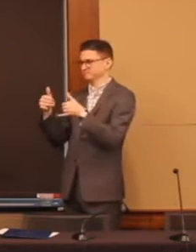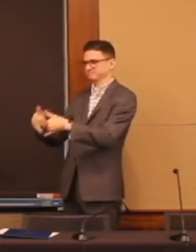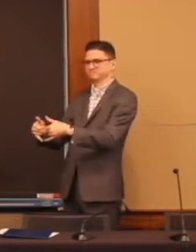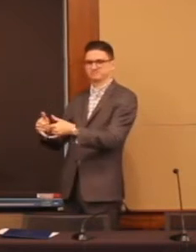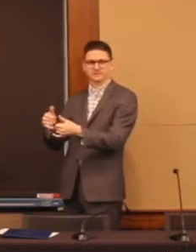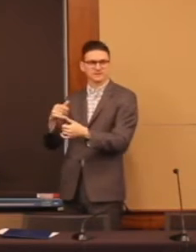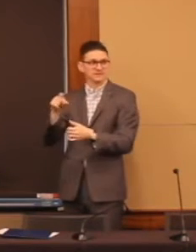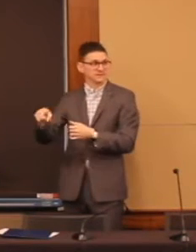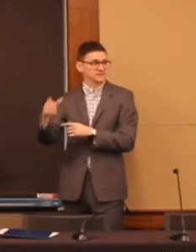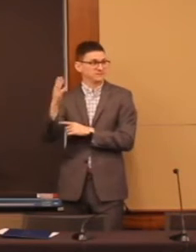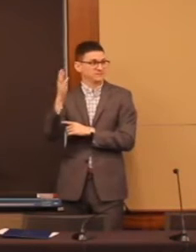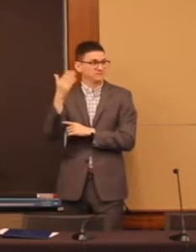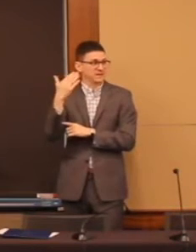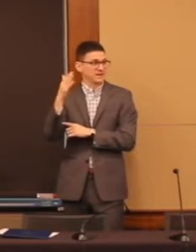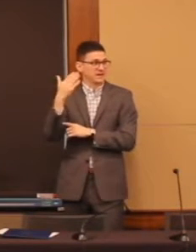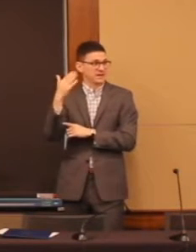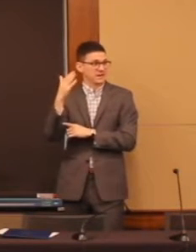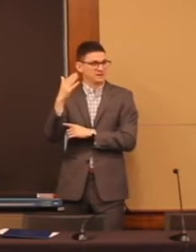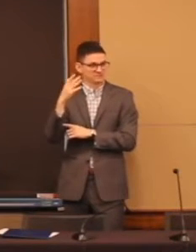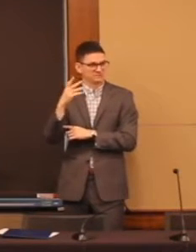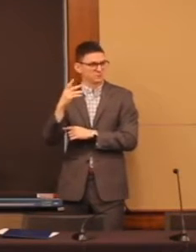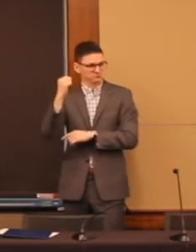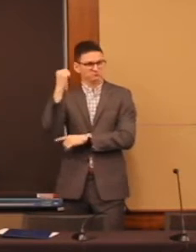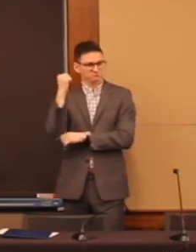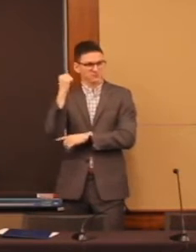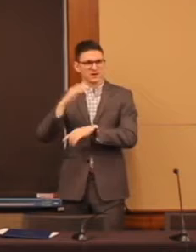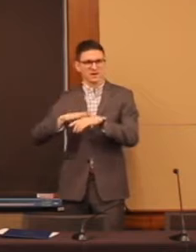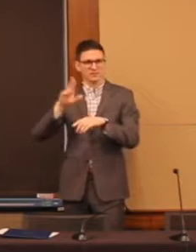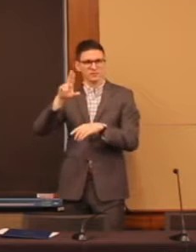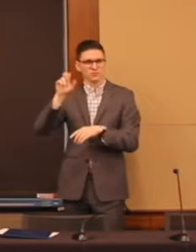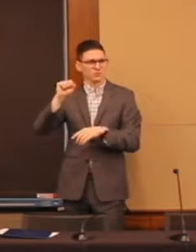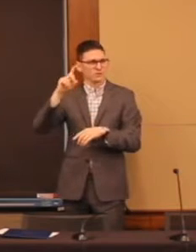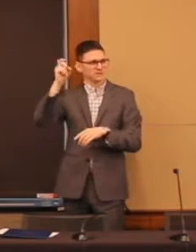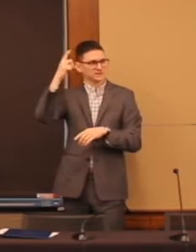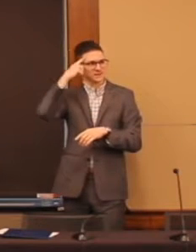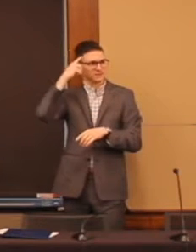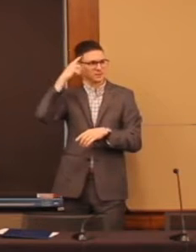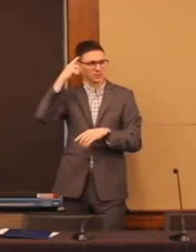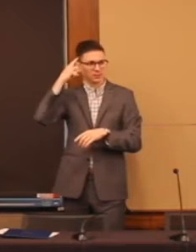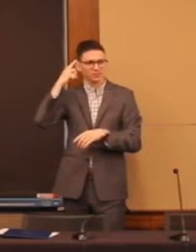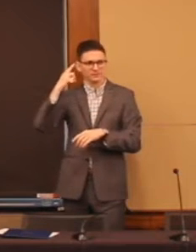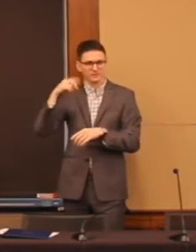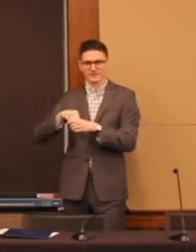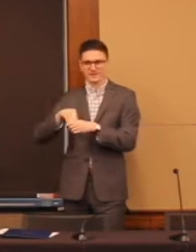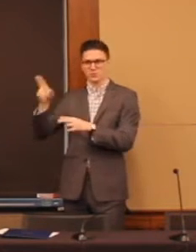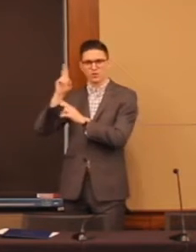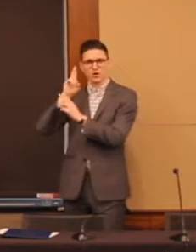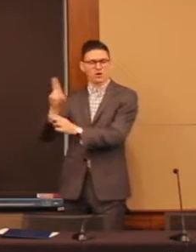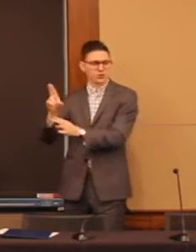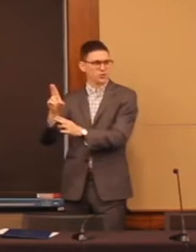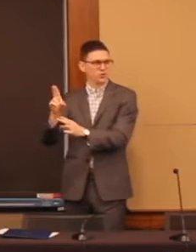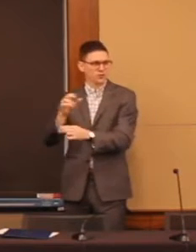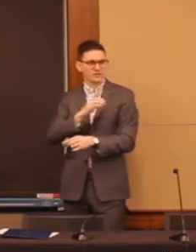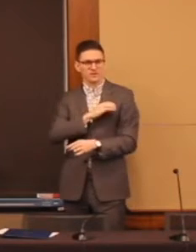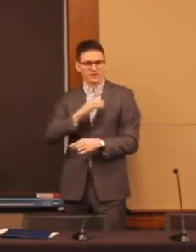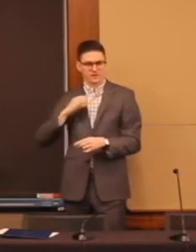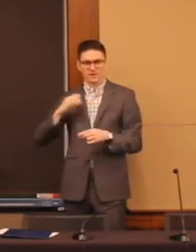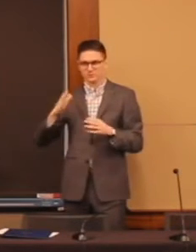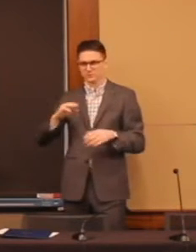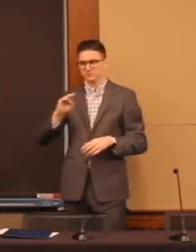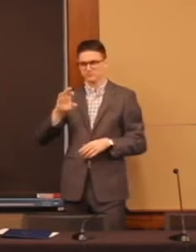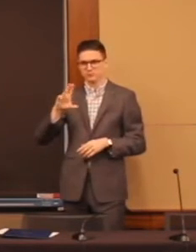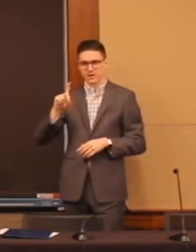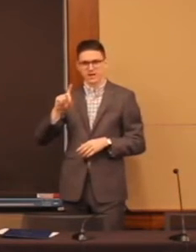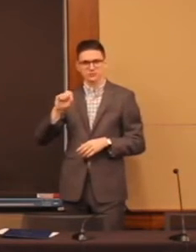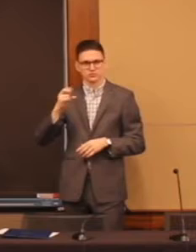was flown on top of the United States Capitol in your honor. Congressman Brad Sherman